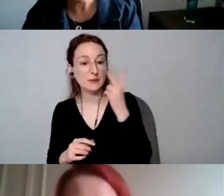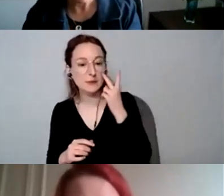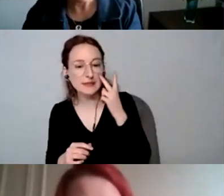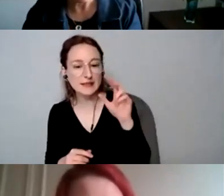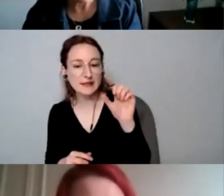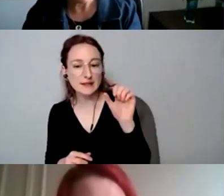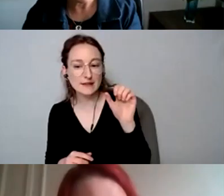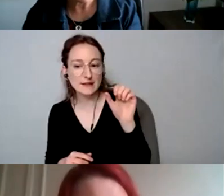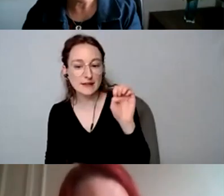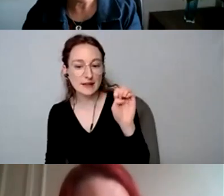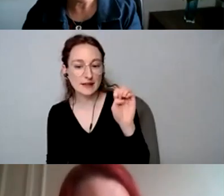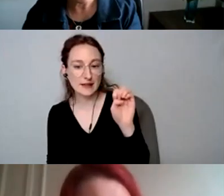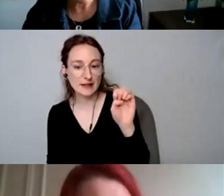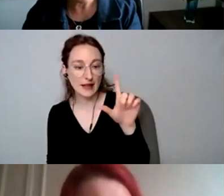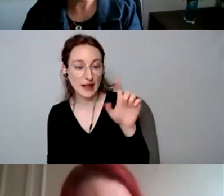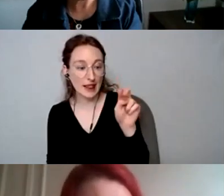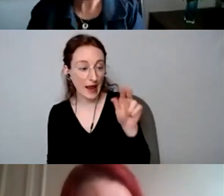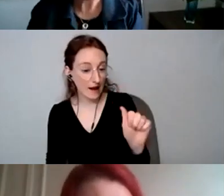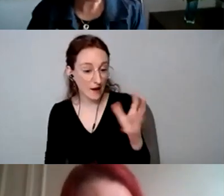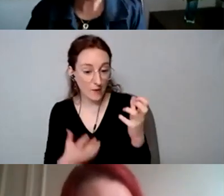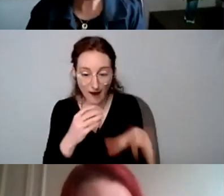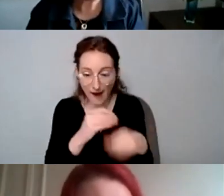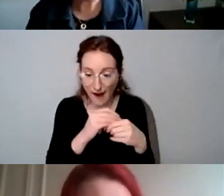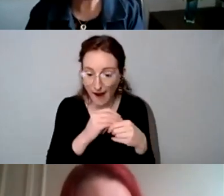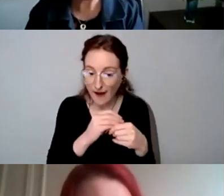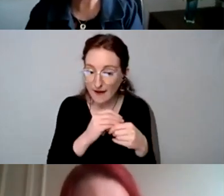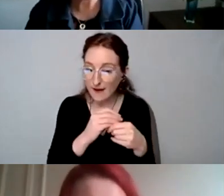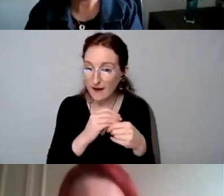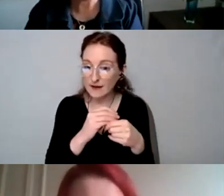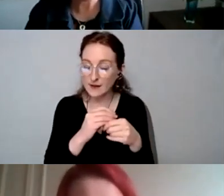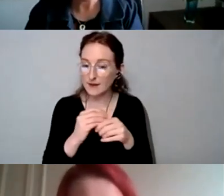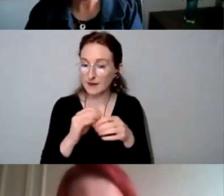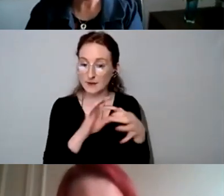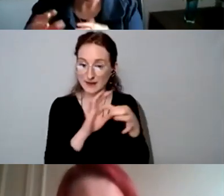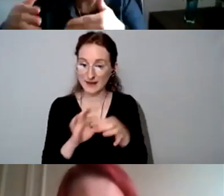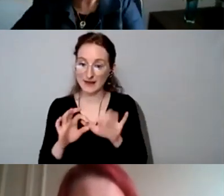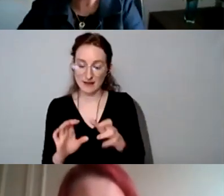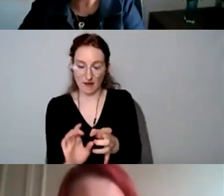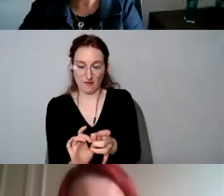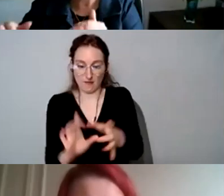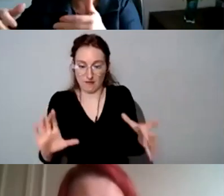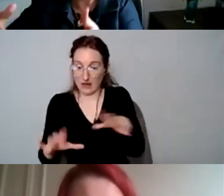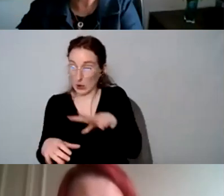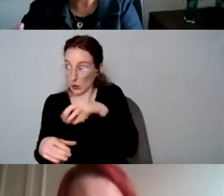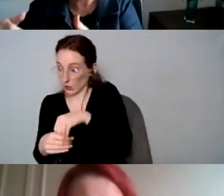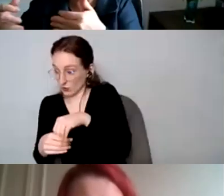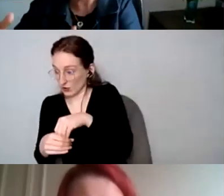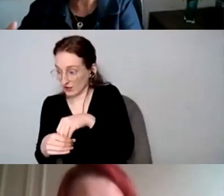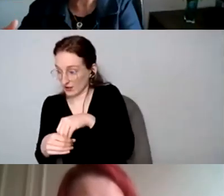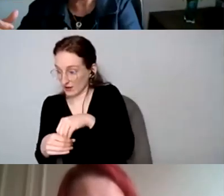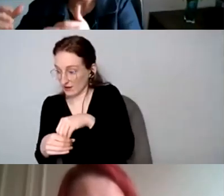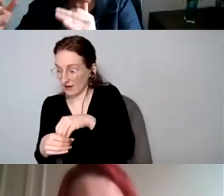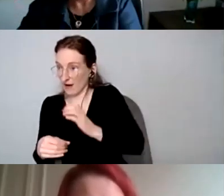Yarskaya-Smirnova wanted to say anything about this decoupling of kind of inclusion as it's conceptualized